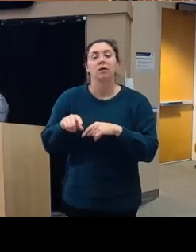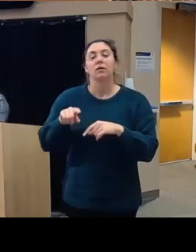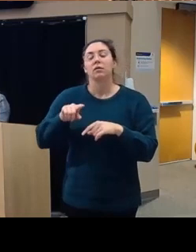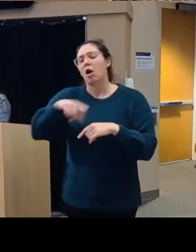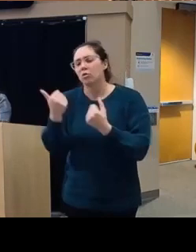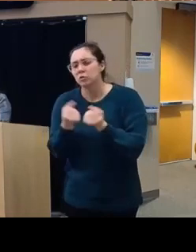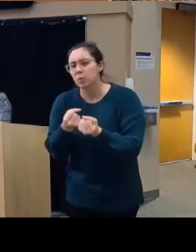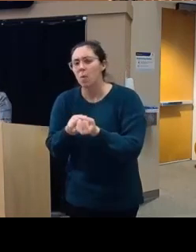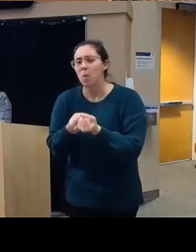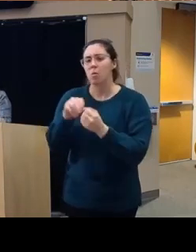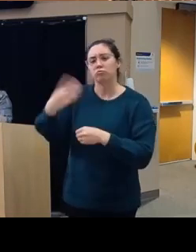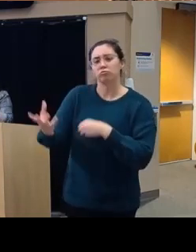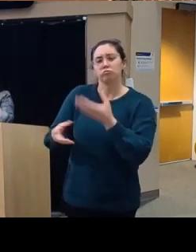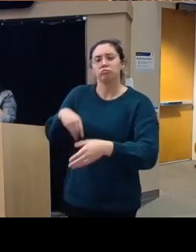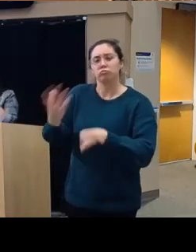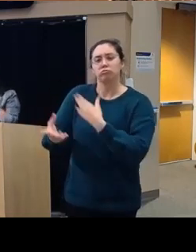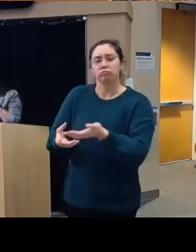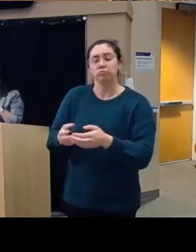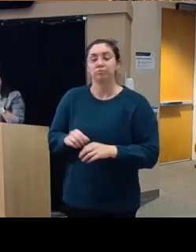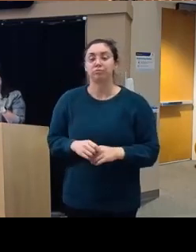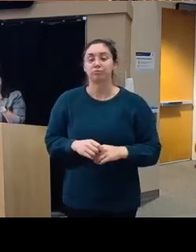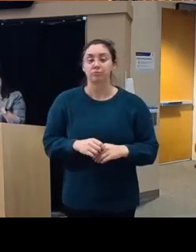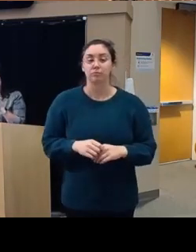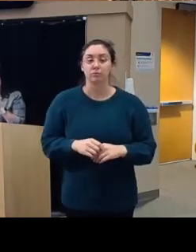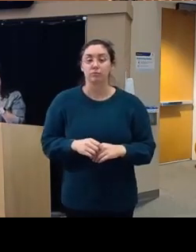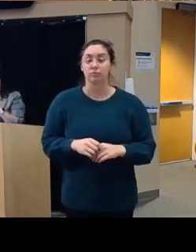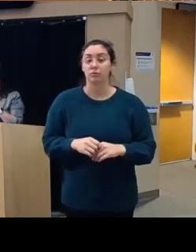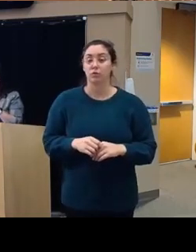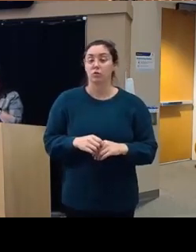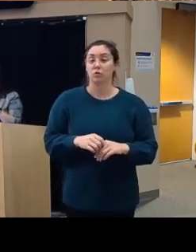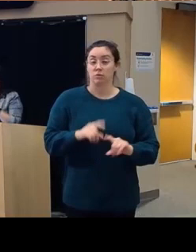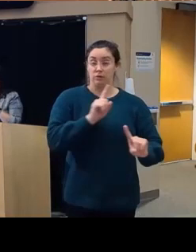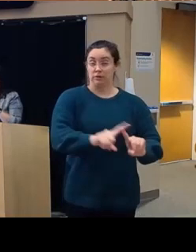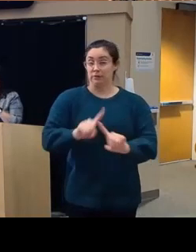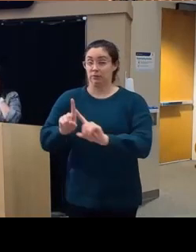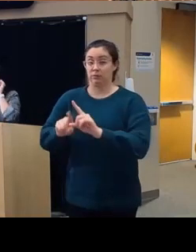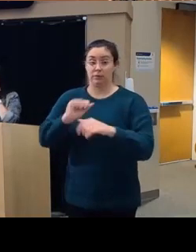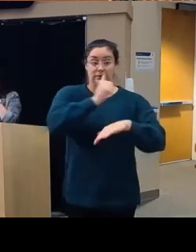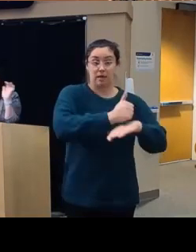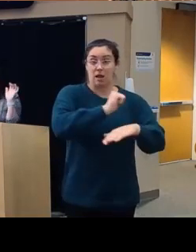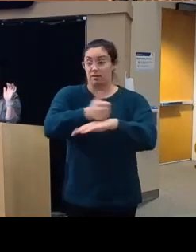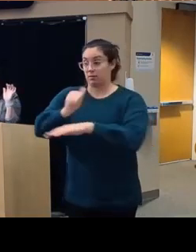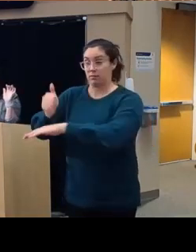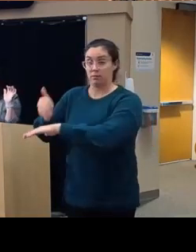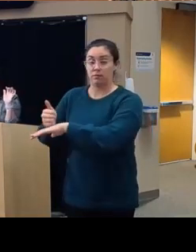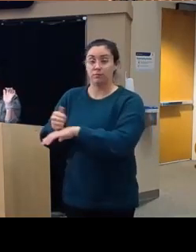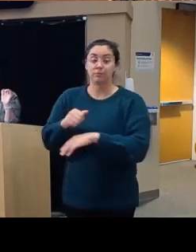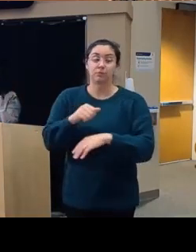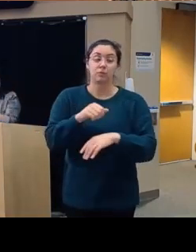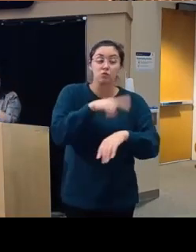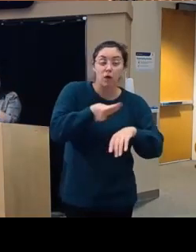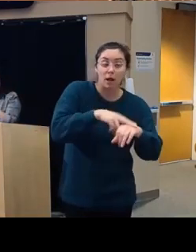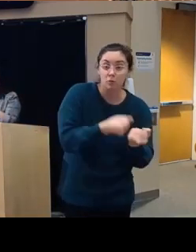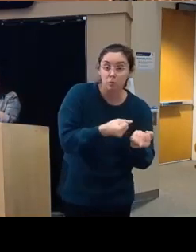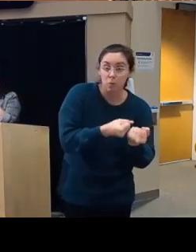other supports. We randomized the sites to either the regular